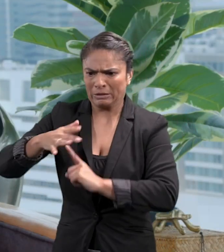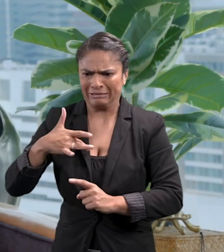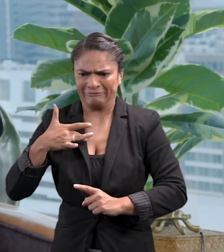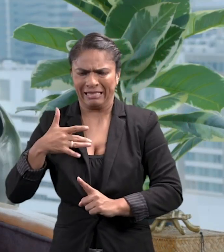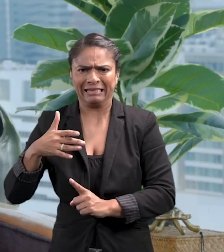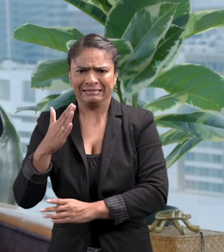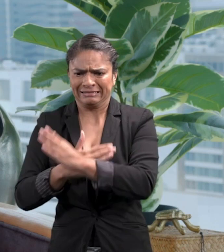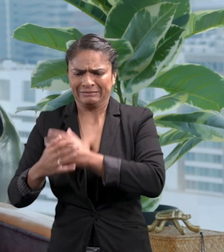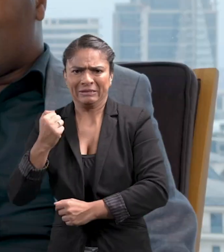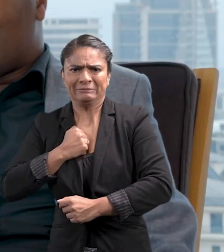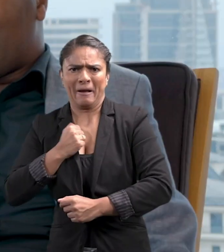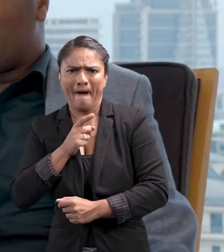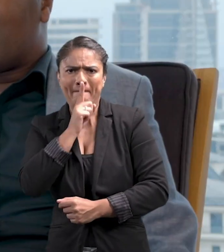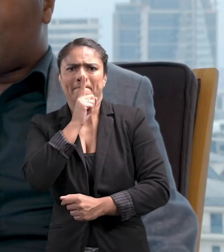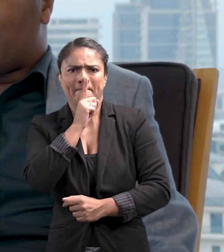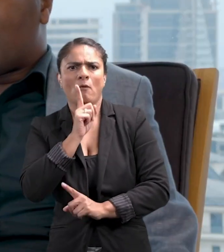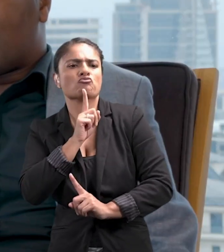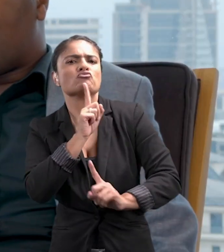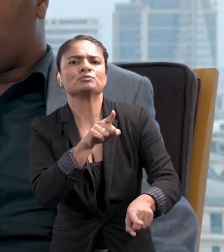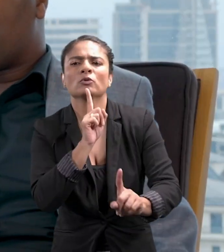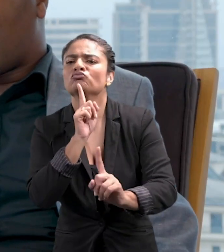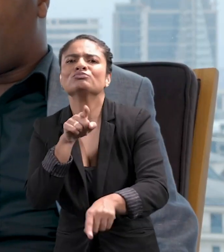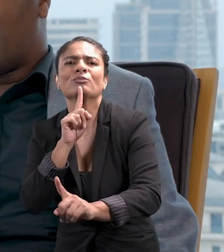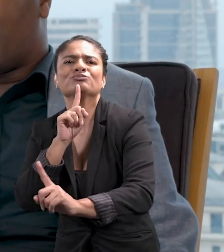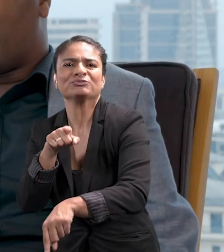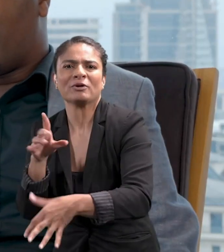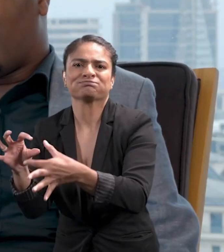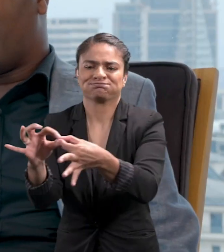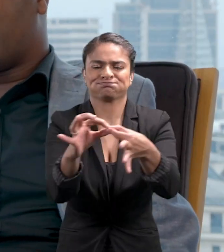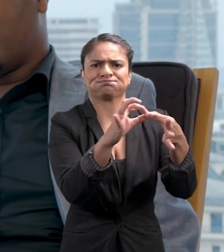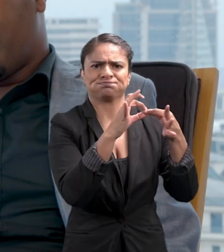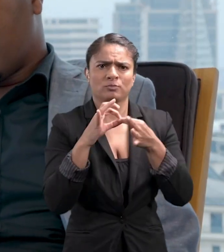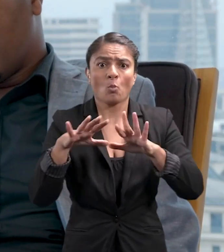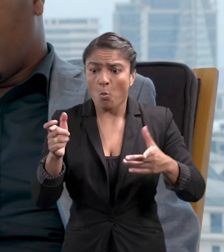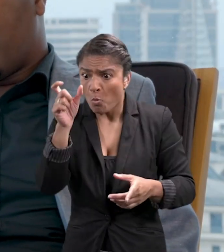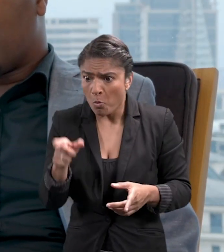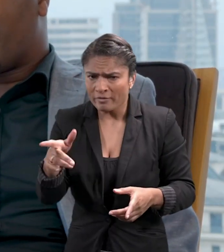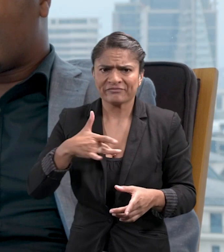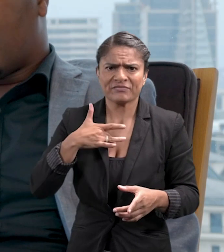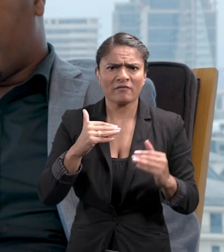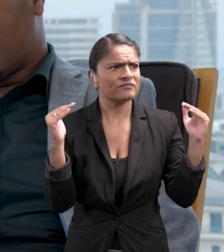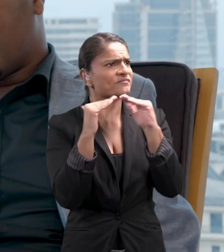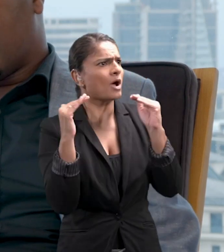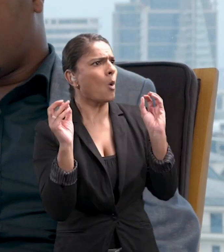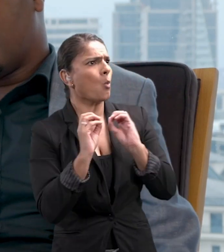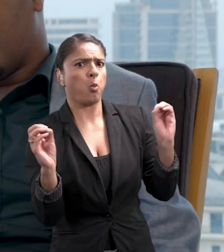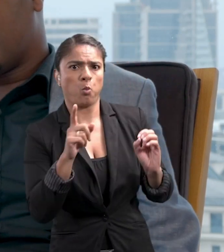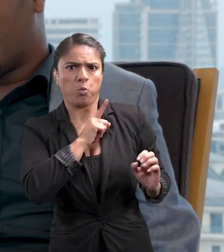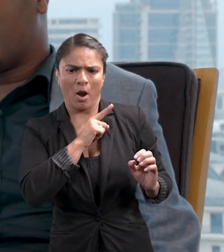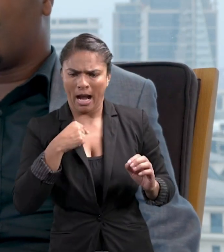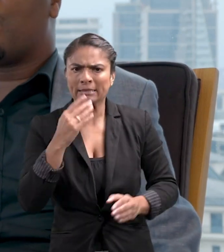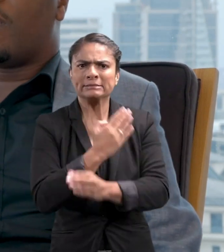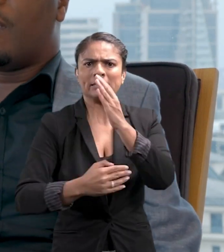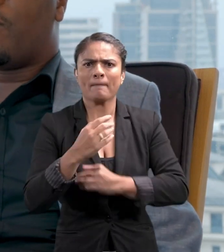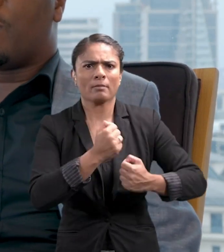situation where a person with disability could come as a form of unfair treatment because of their disability status.